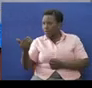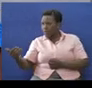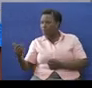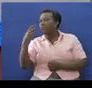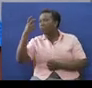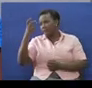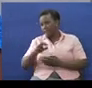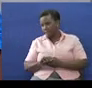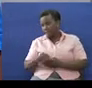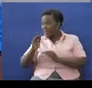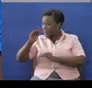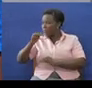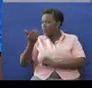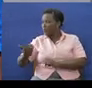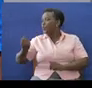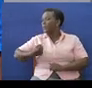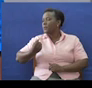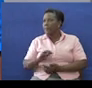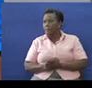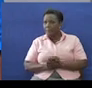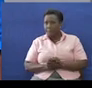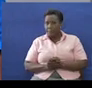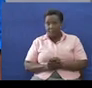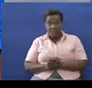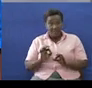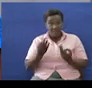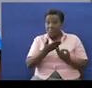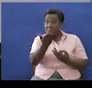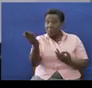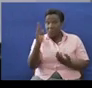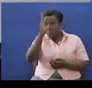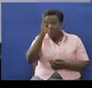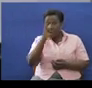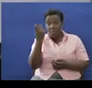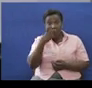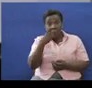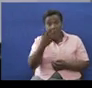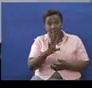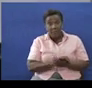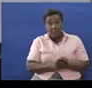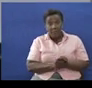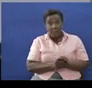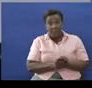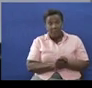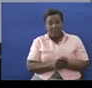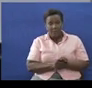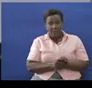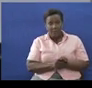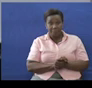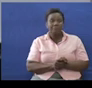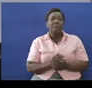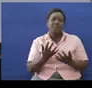is borne by women and children, particularly girls. Have you ever fetched water?